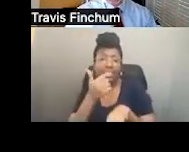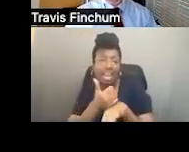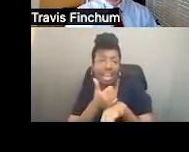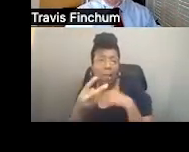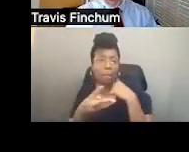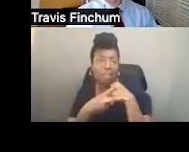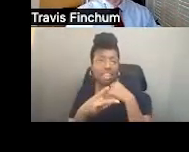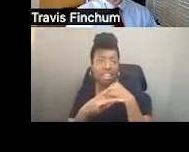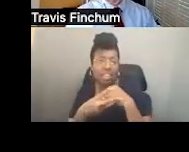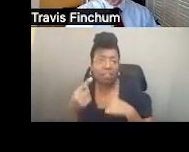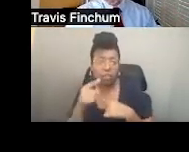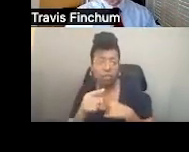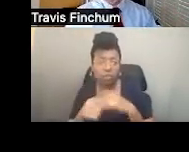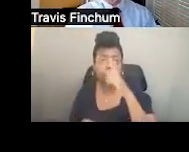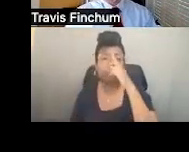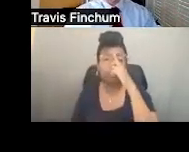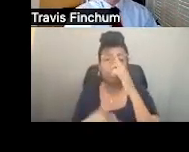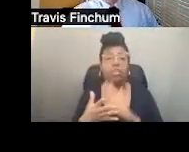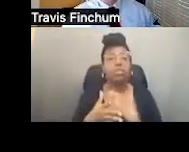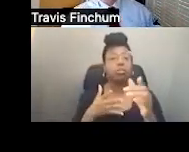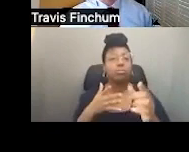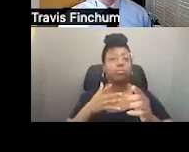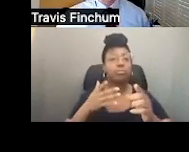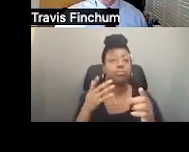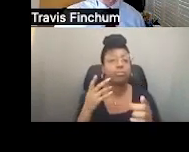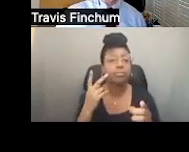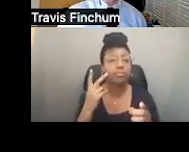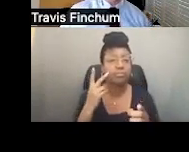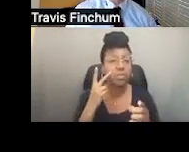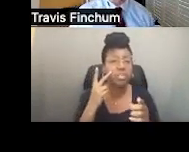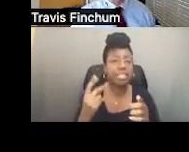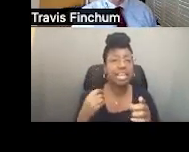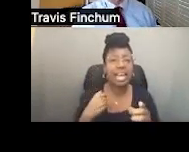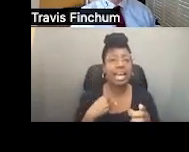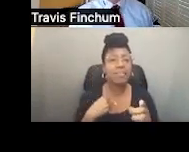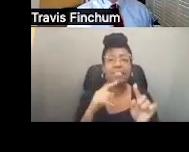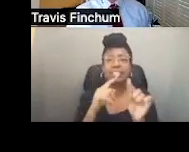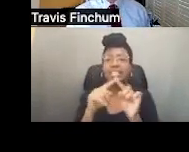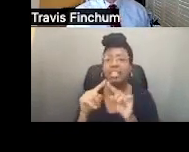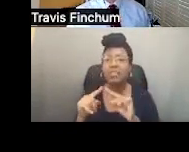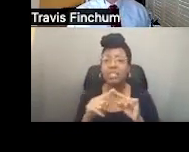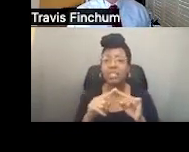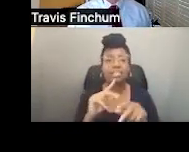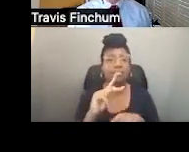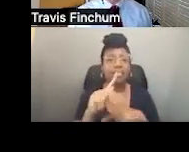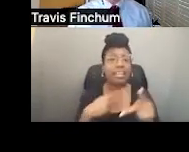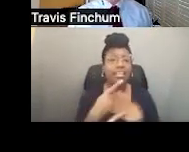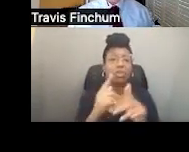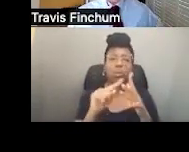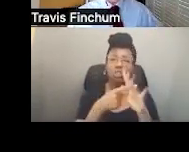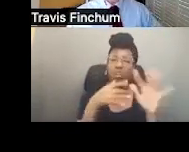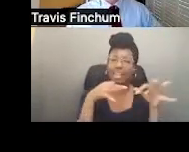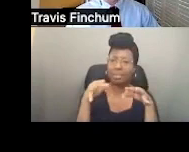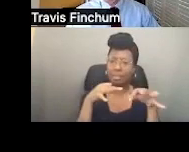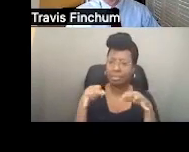one of these round kind of ovals here is a different kind of special needs trust. So we're going to start off and first